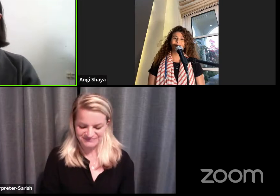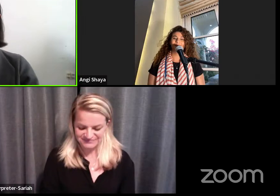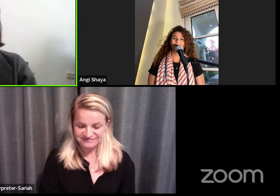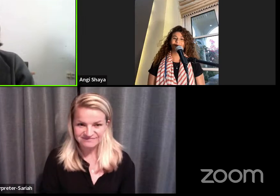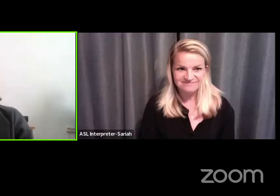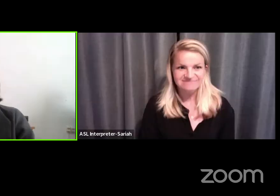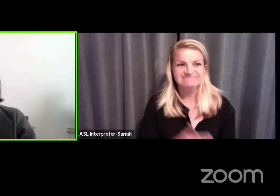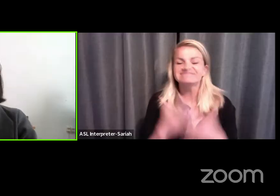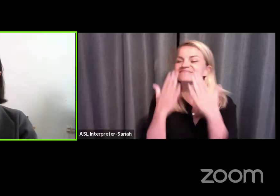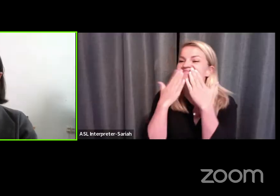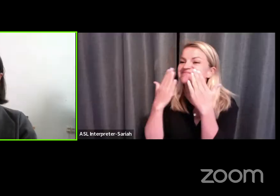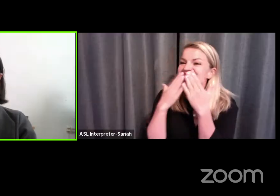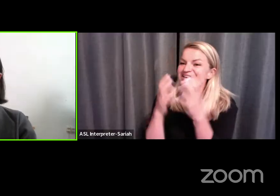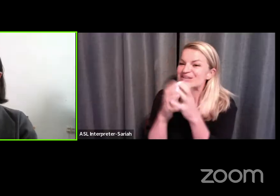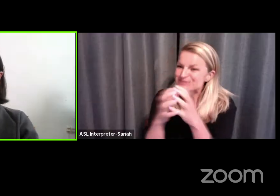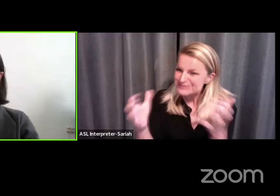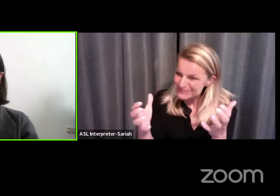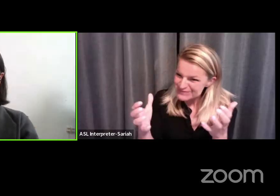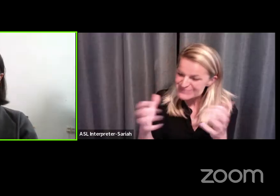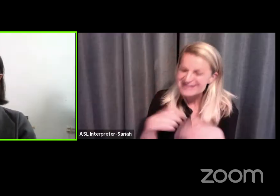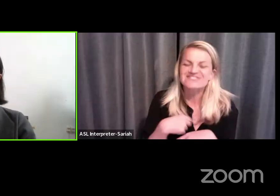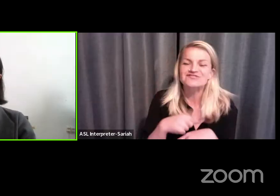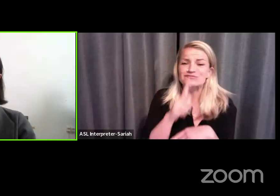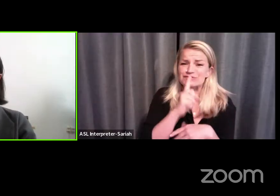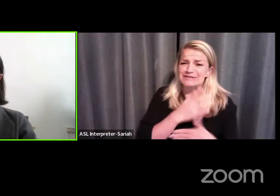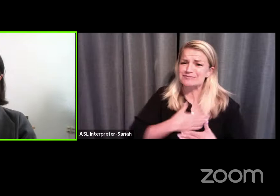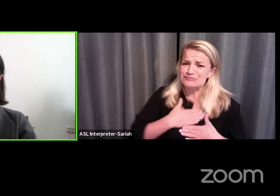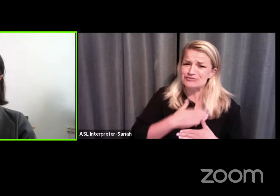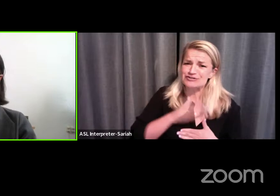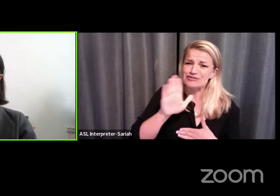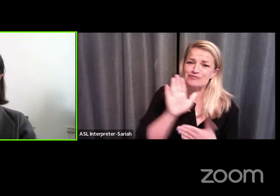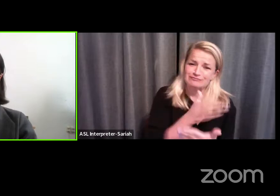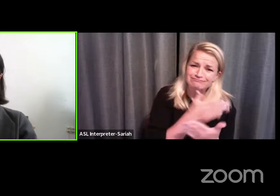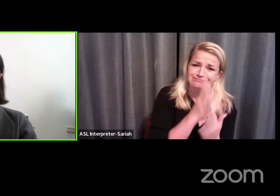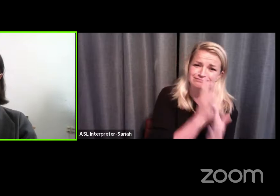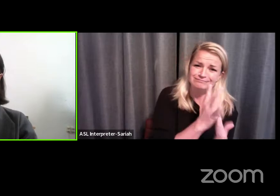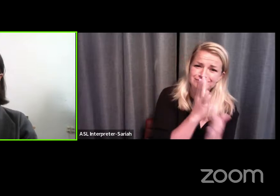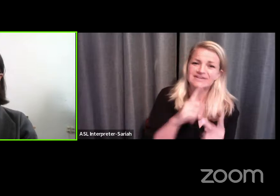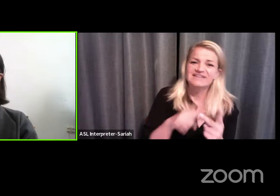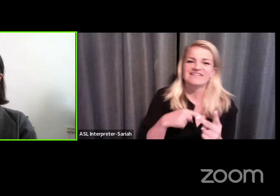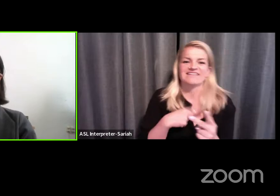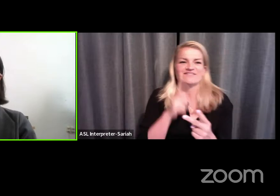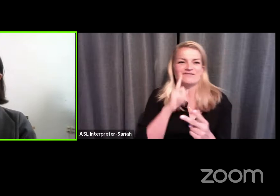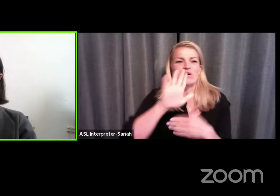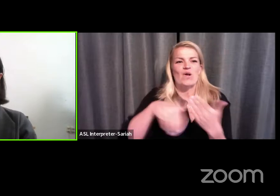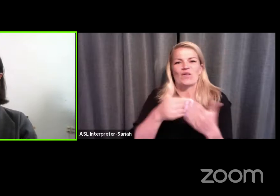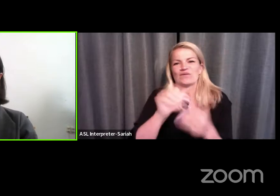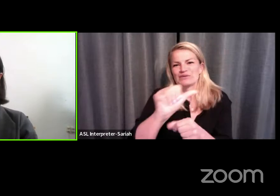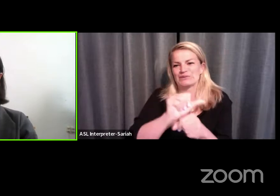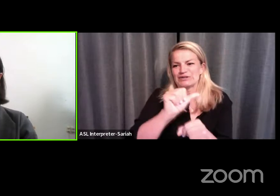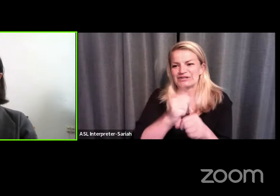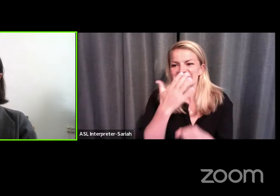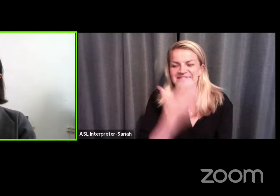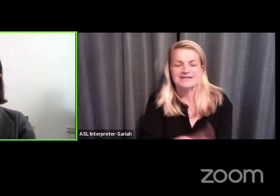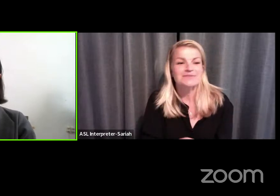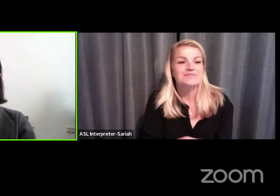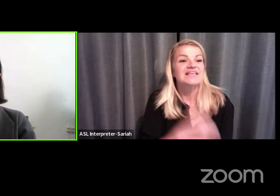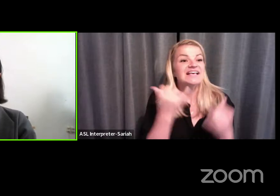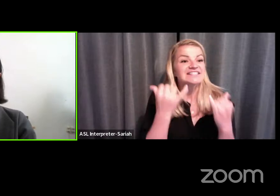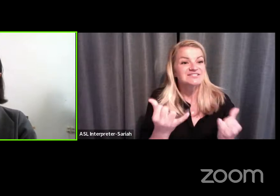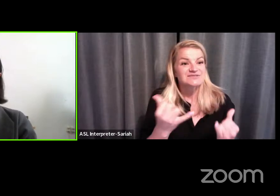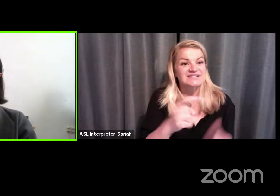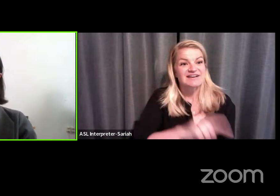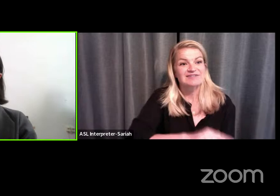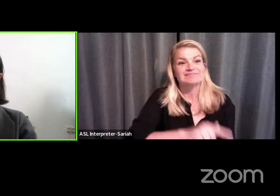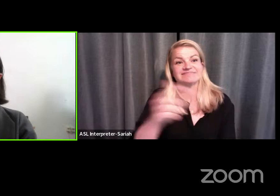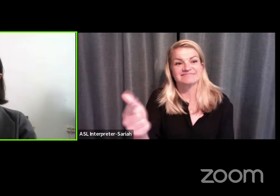Thank you so much, Angie, for that incredible performance and your advocacy. I turn once again to Ms. Maeve